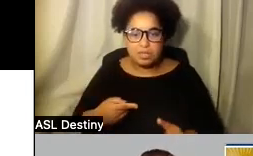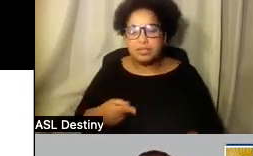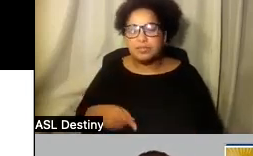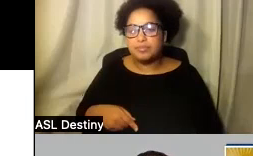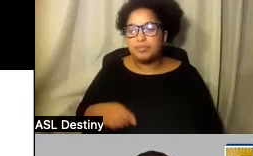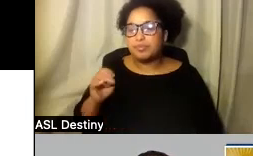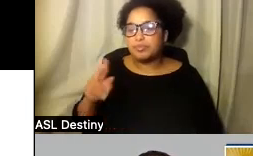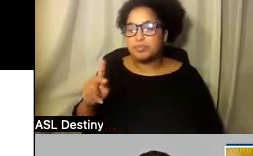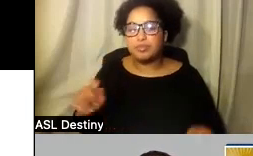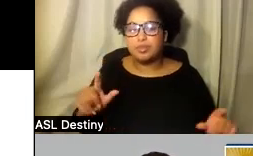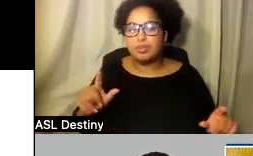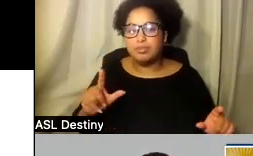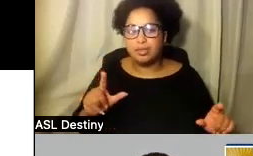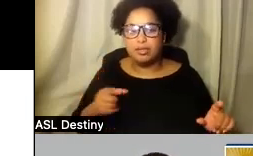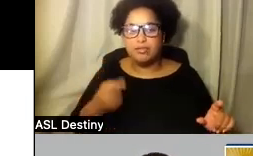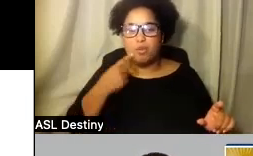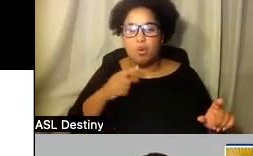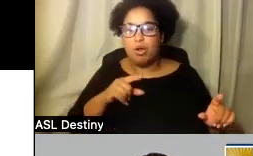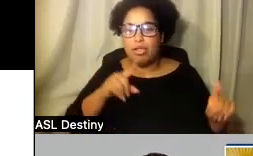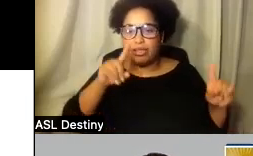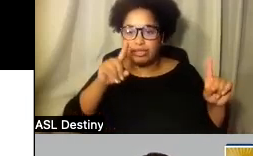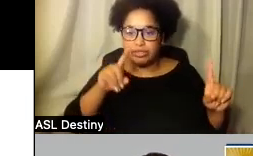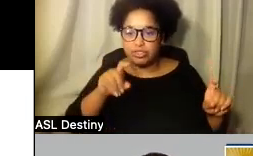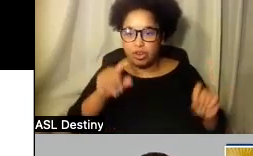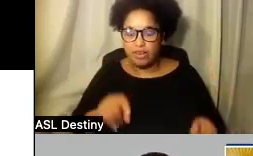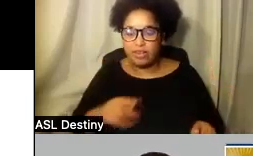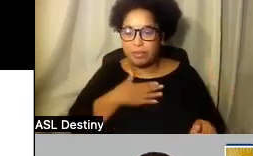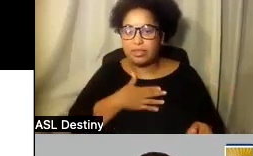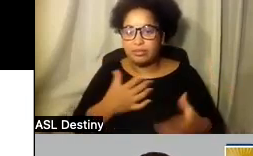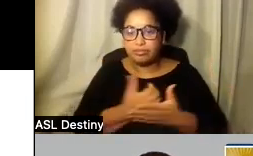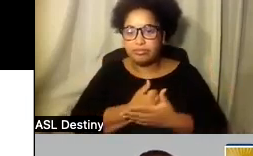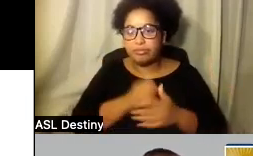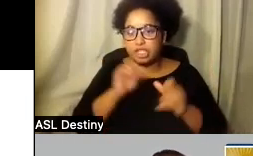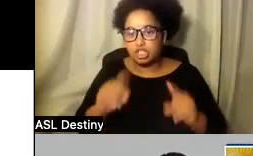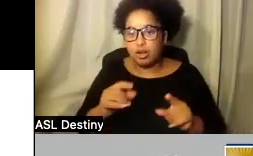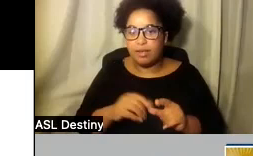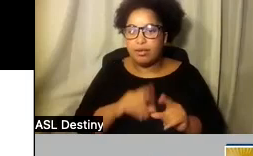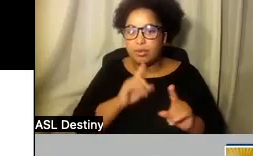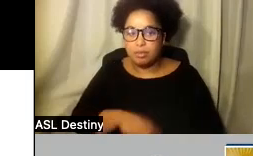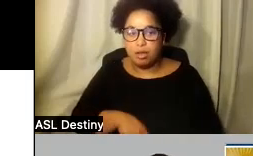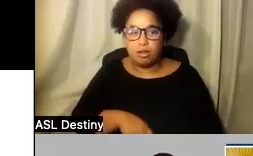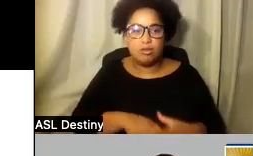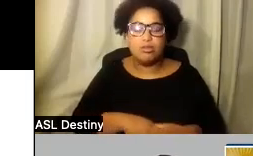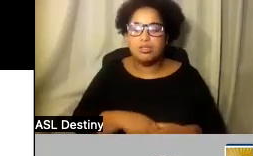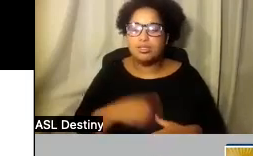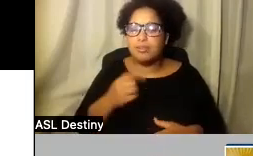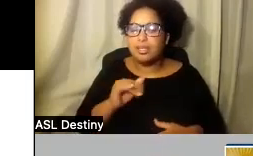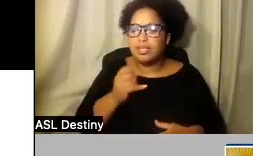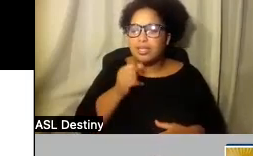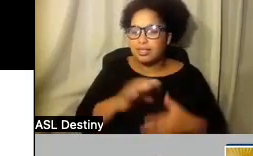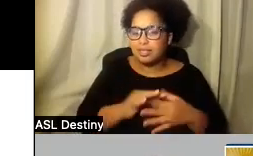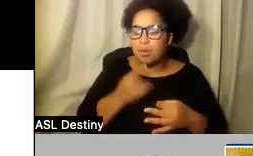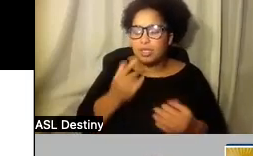Mark put up the slide for the survey. Please take the survey. One thing that Anthony didn't mention that I want to commend Cal OES on